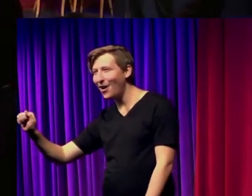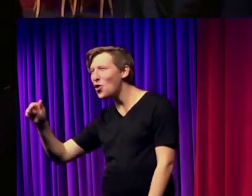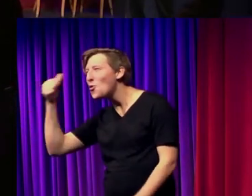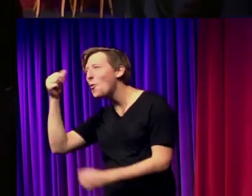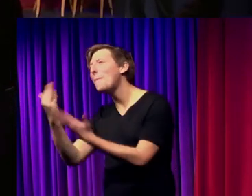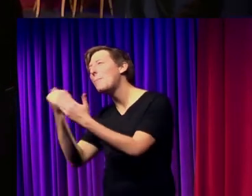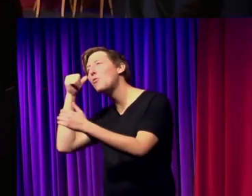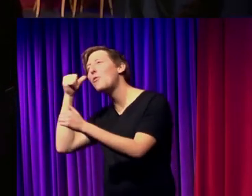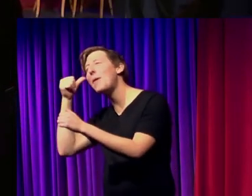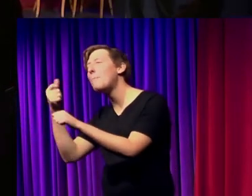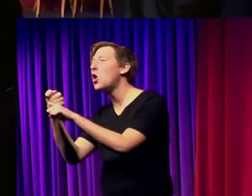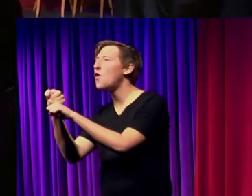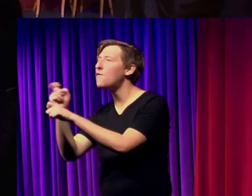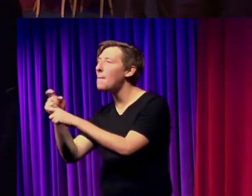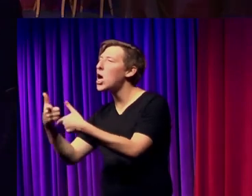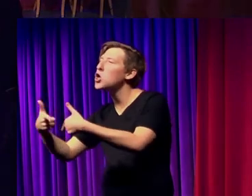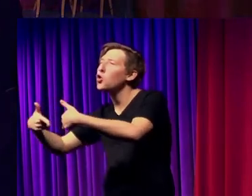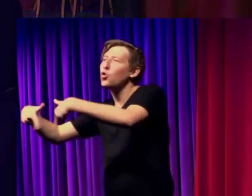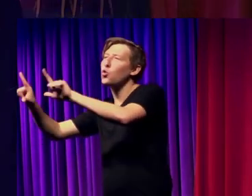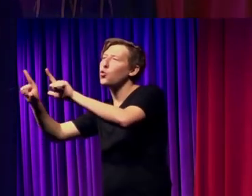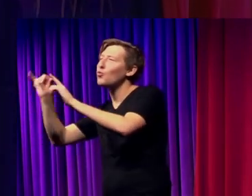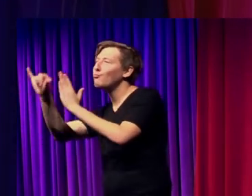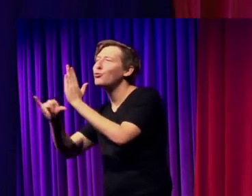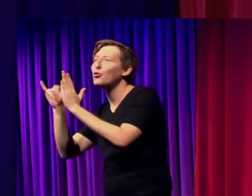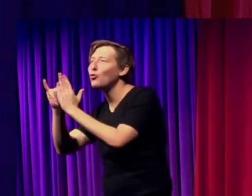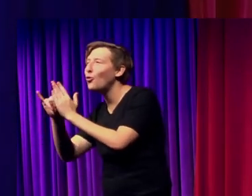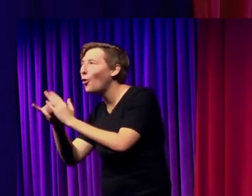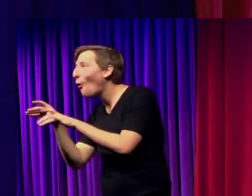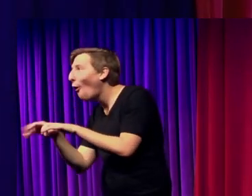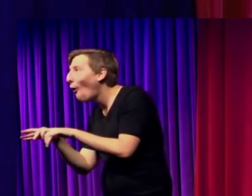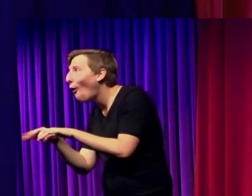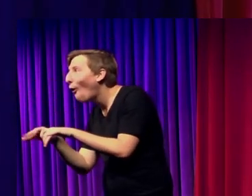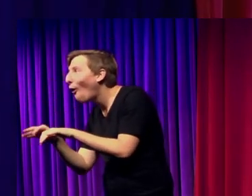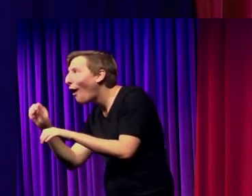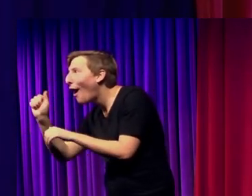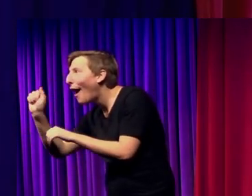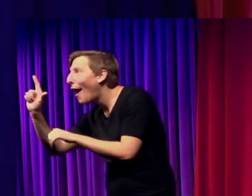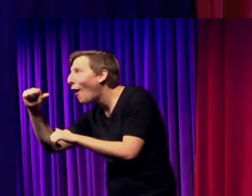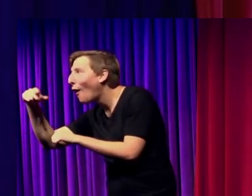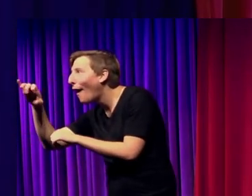Yeah, only the 90s kids can relate. And,